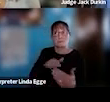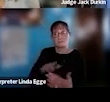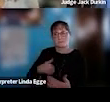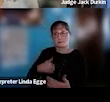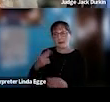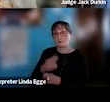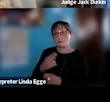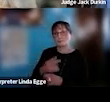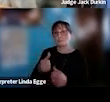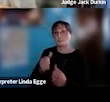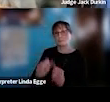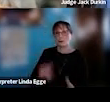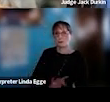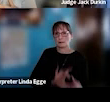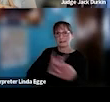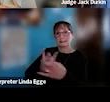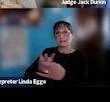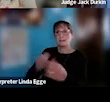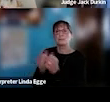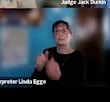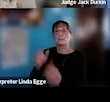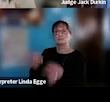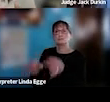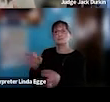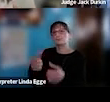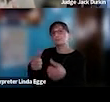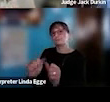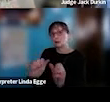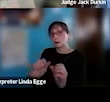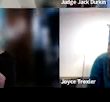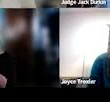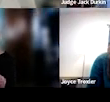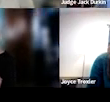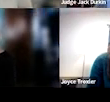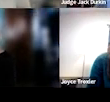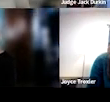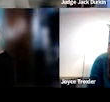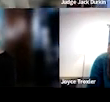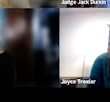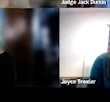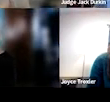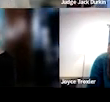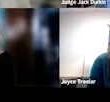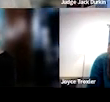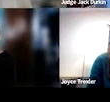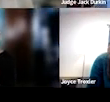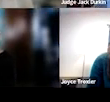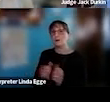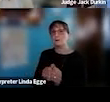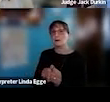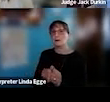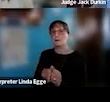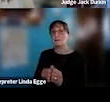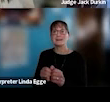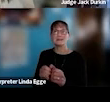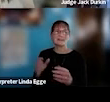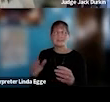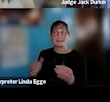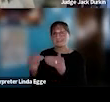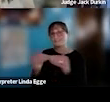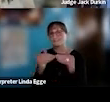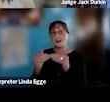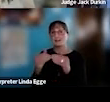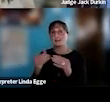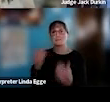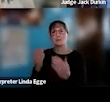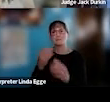is to try to link up a judge that you're trying to move just a little bit, you know, with a colleague who maybe came from that